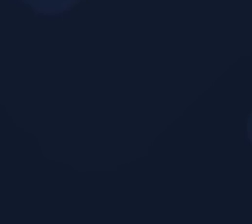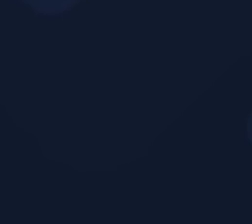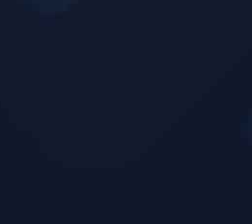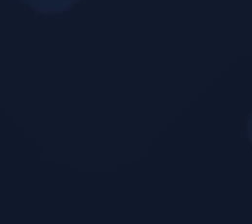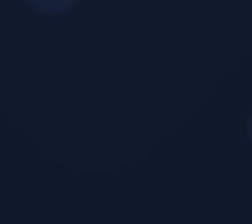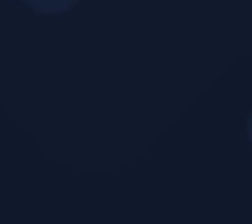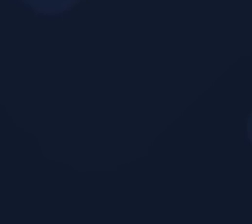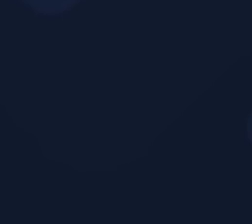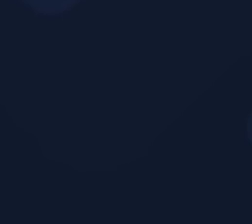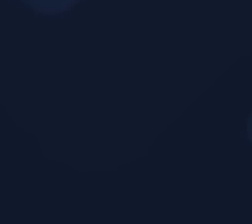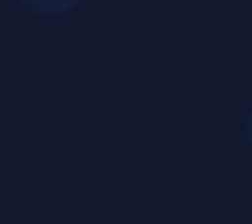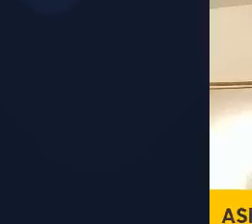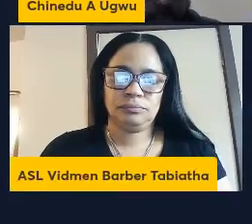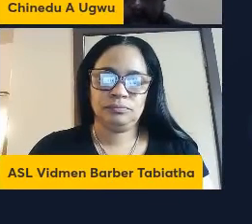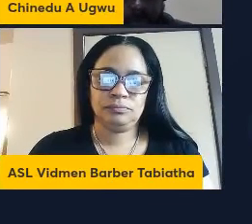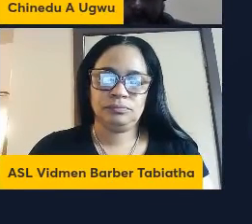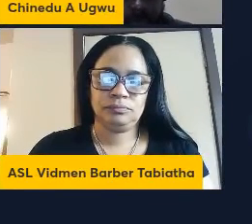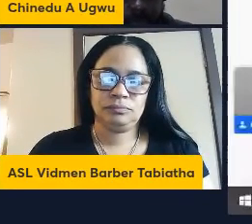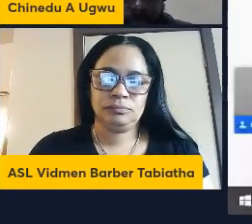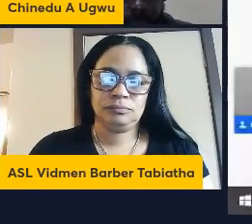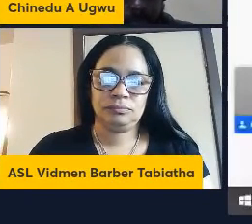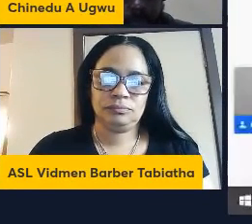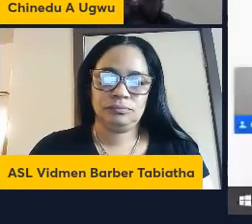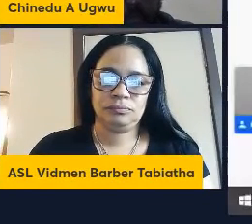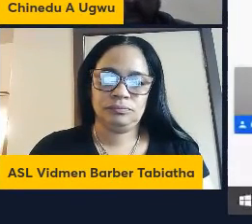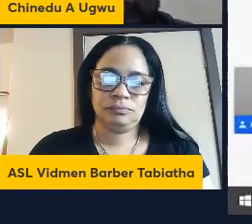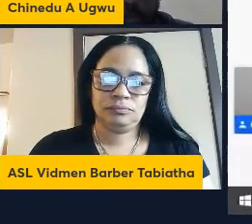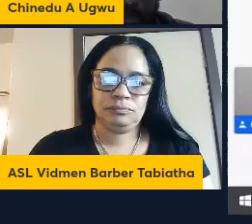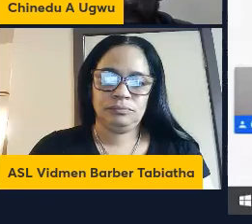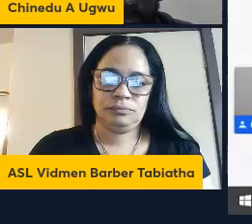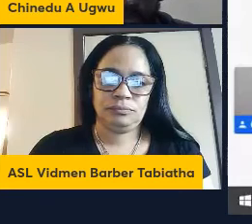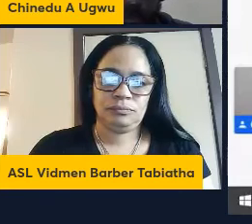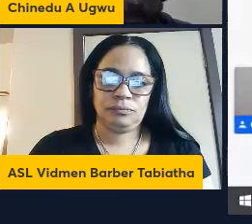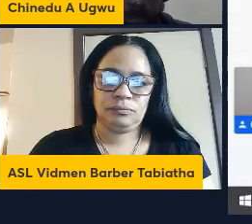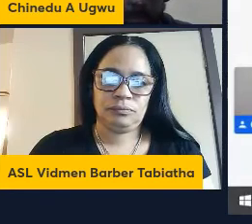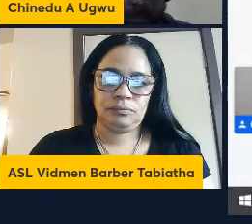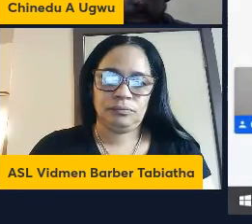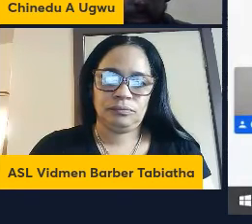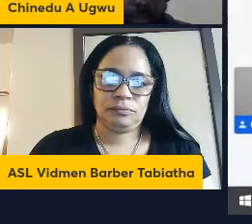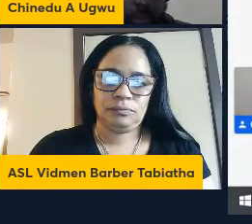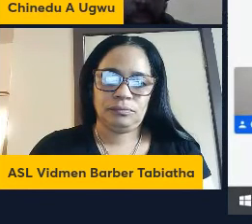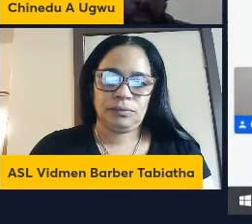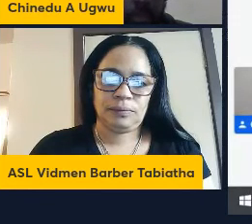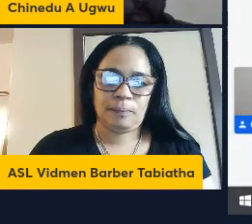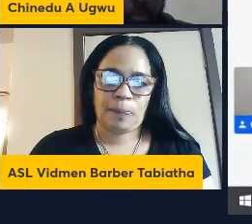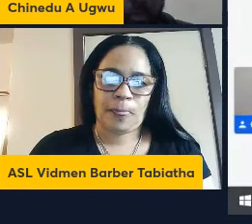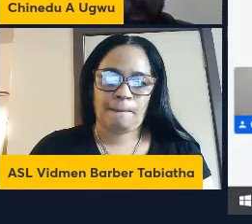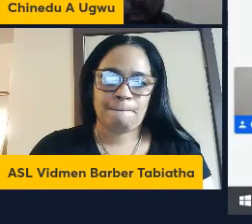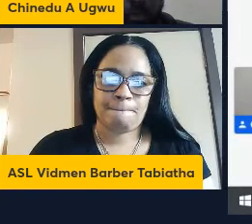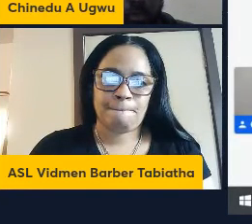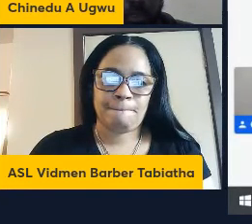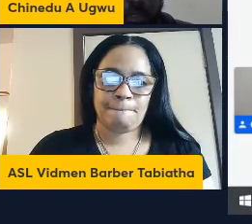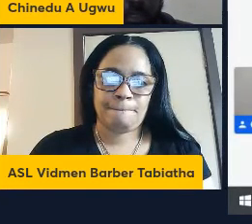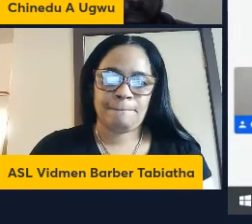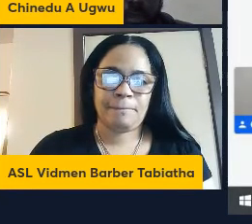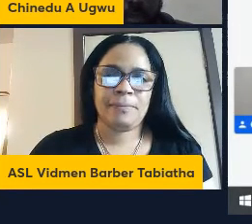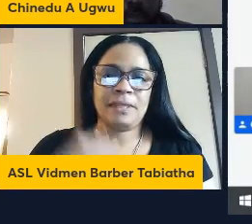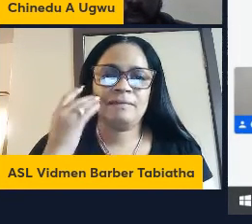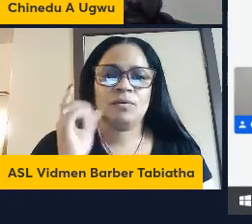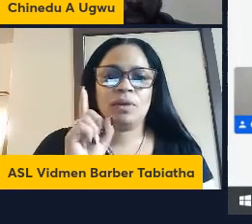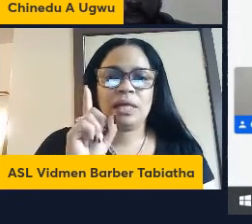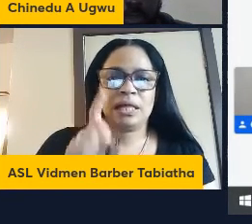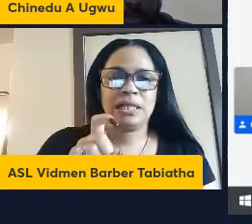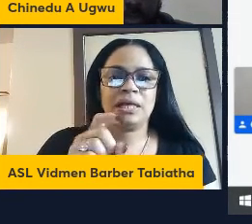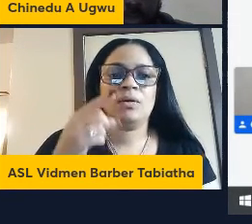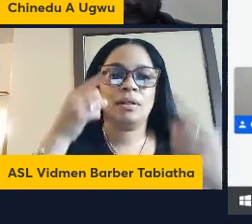Yeah, I'm sharing the entire screen now. Okay, we'll give it a second. All right. So great. So we can see your entire desktop. If you want to click on